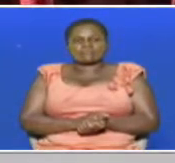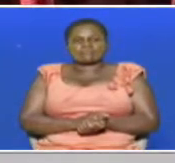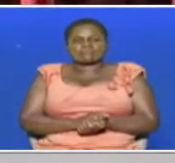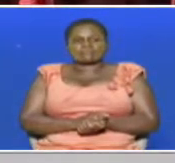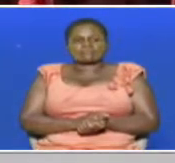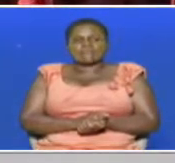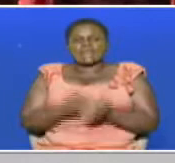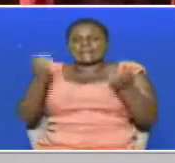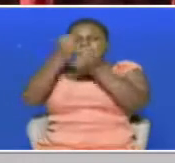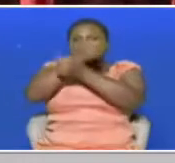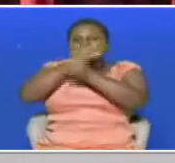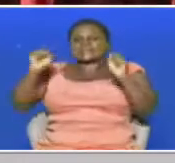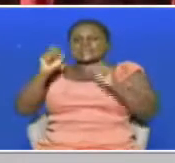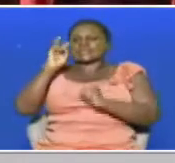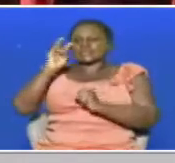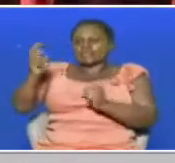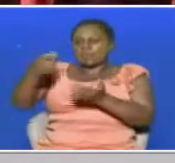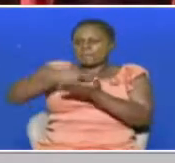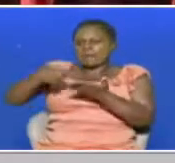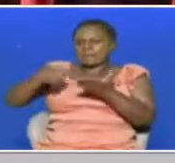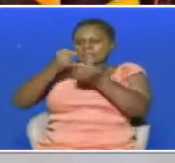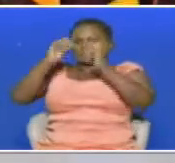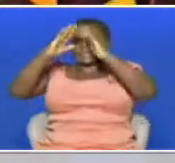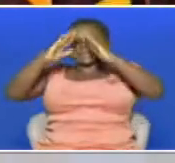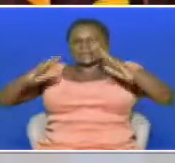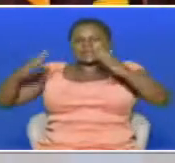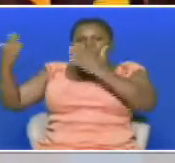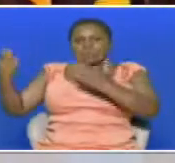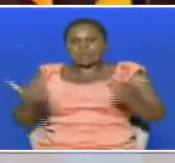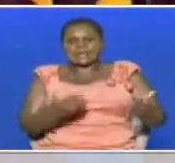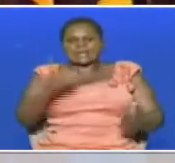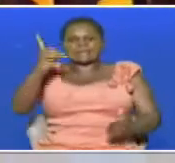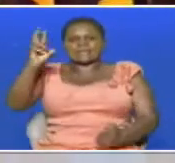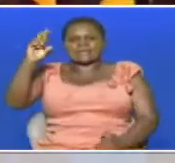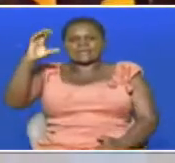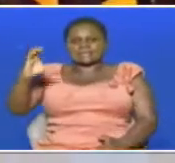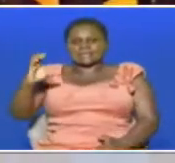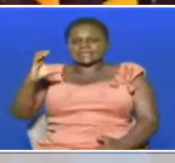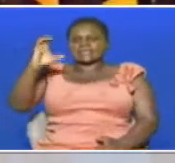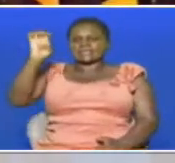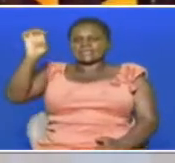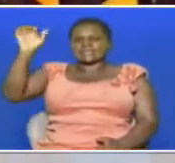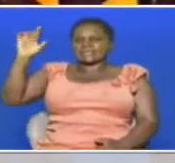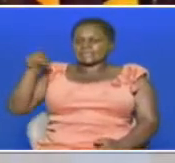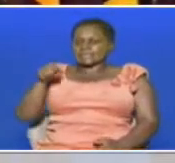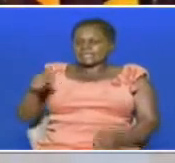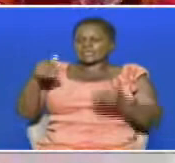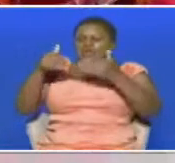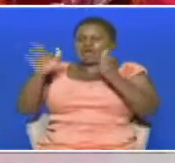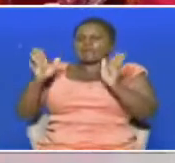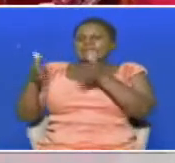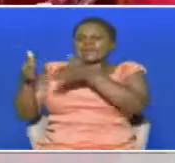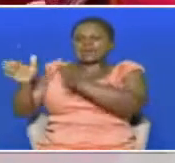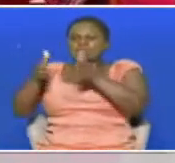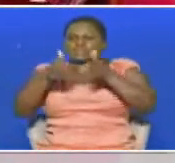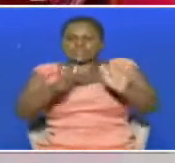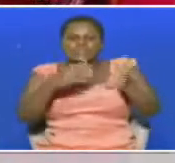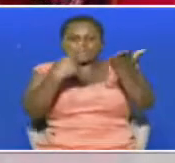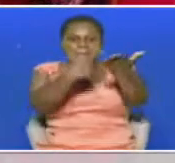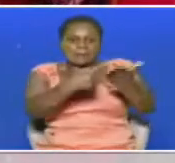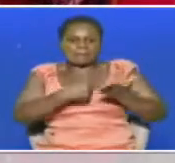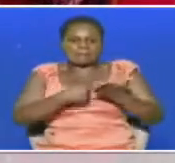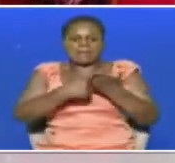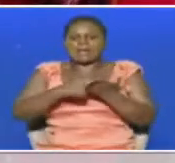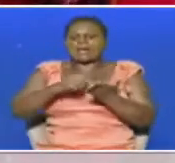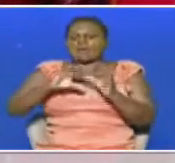The presidents who witnessed the event at State House welcomed DRC into ESC, saying this will open opportunities to negotiate